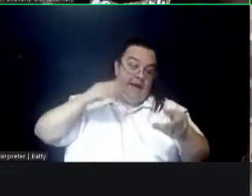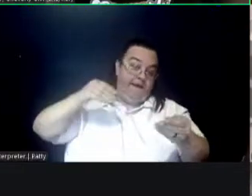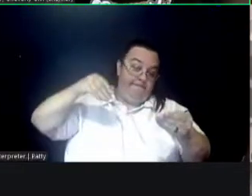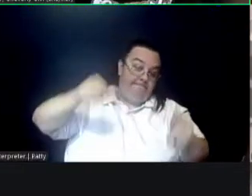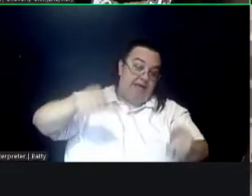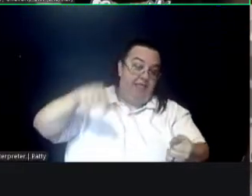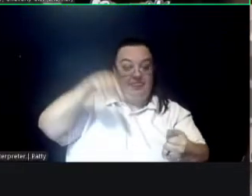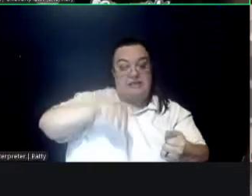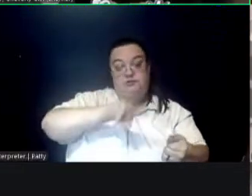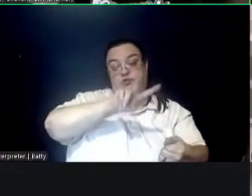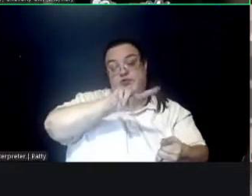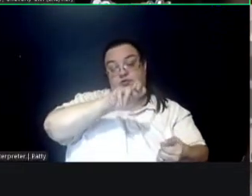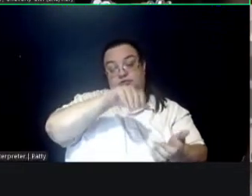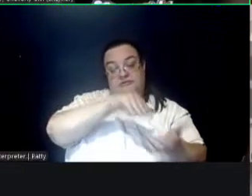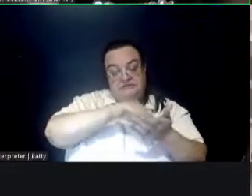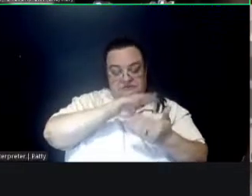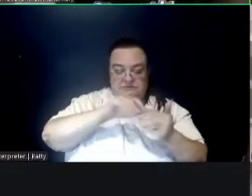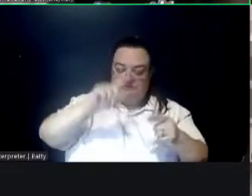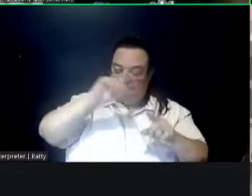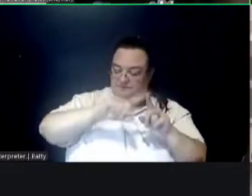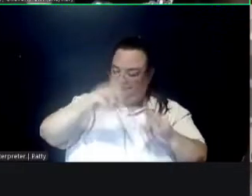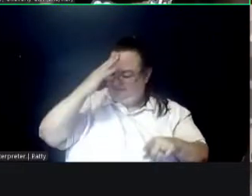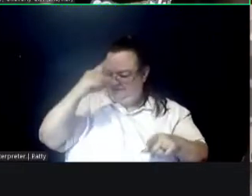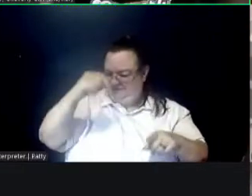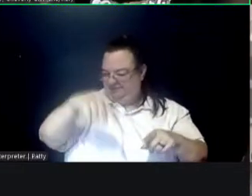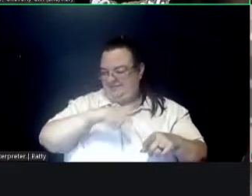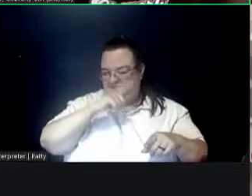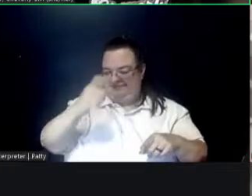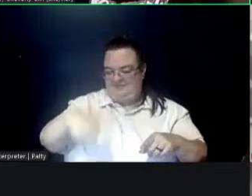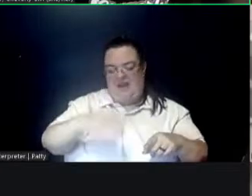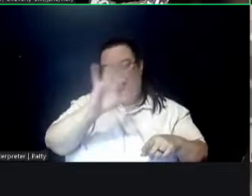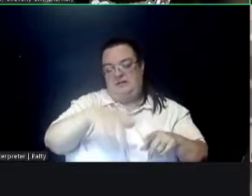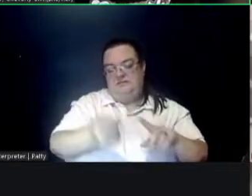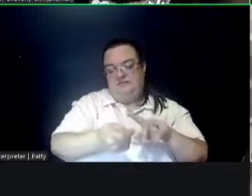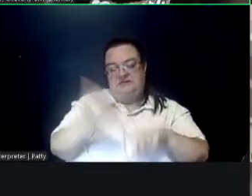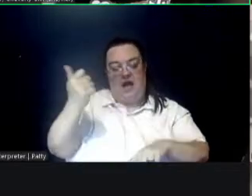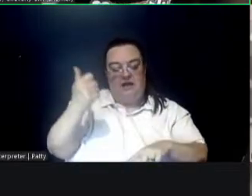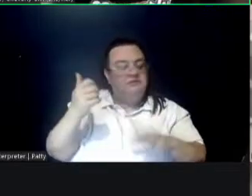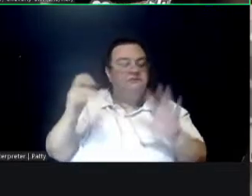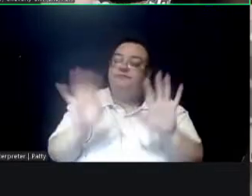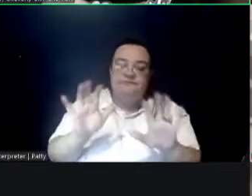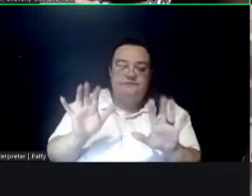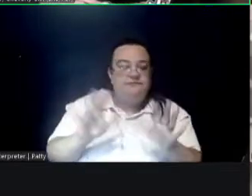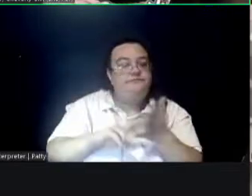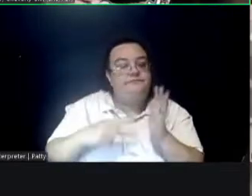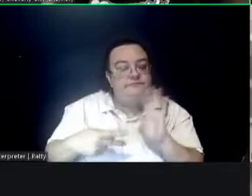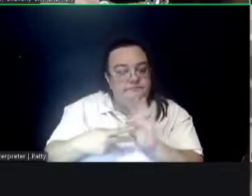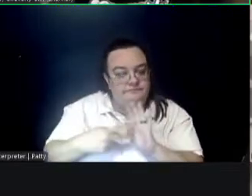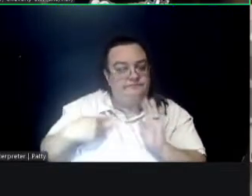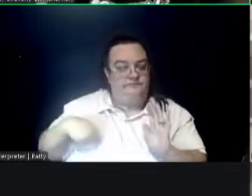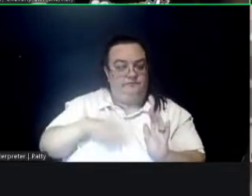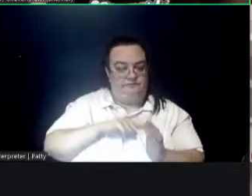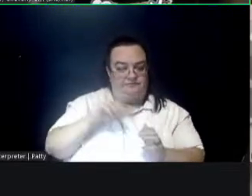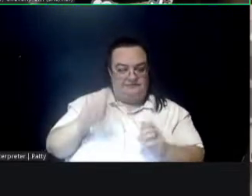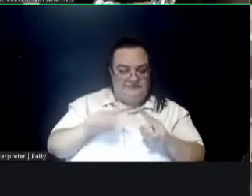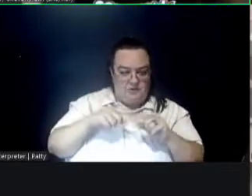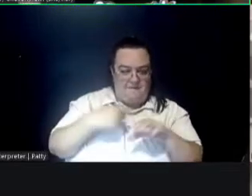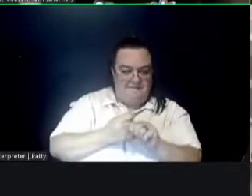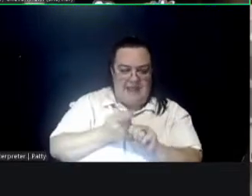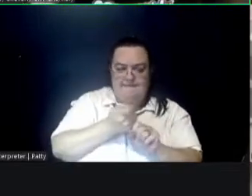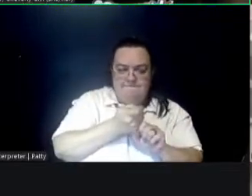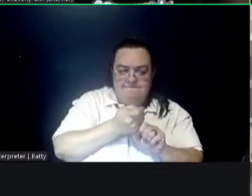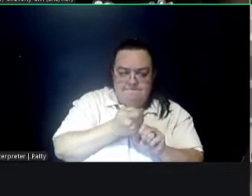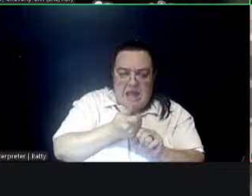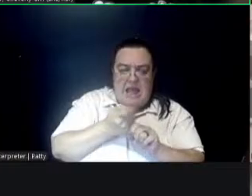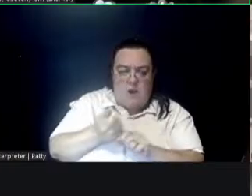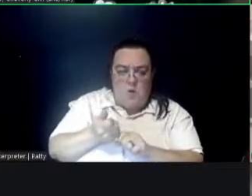$200,000, but you know what? That's not really necessary. We could just cut it. I mean, it means that we need to be making micro decisions with that in